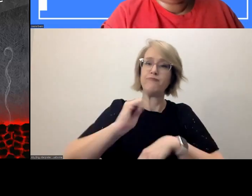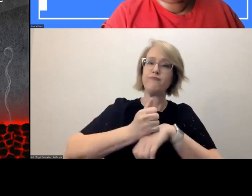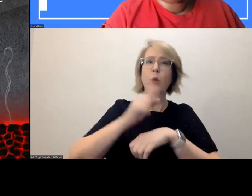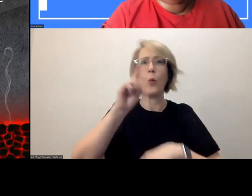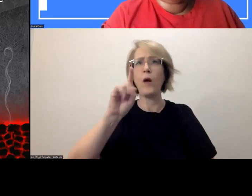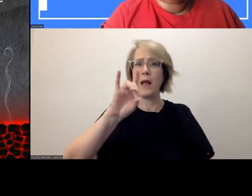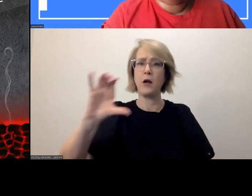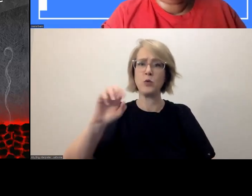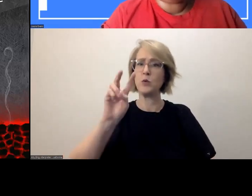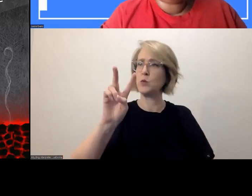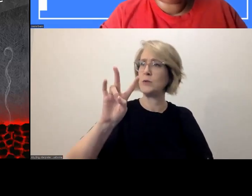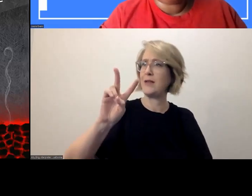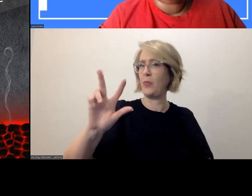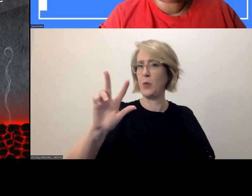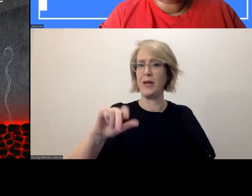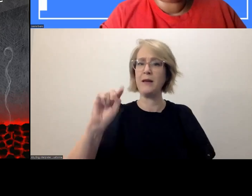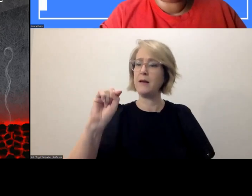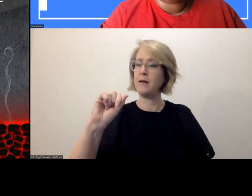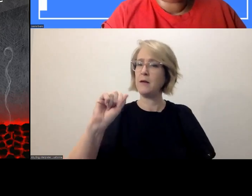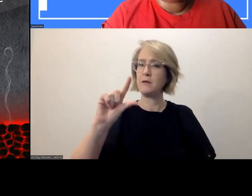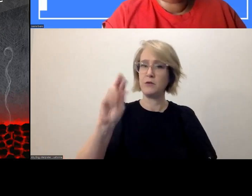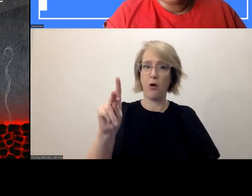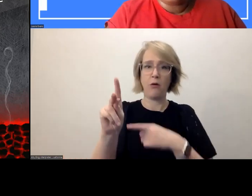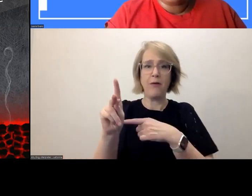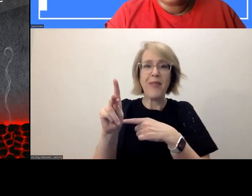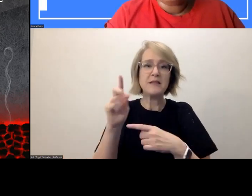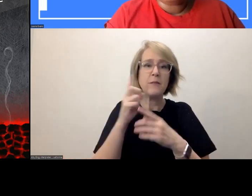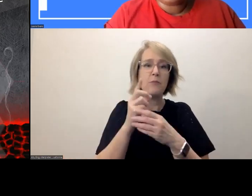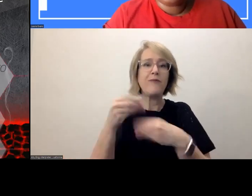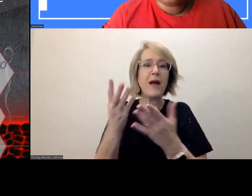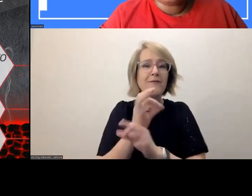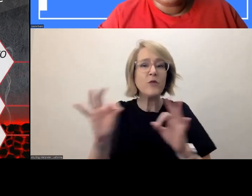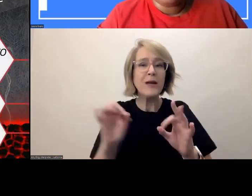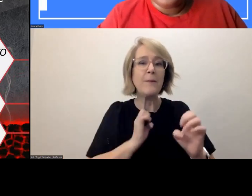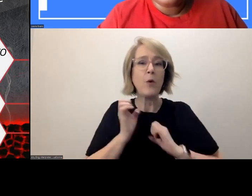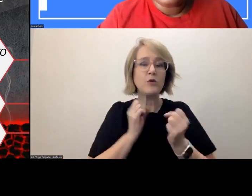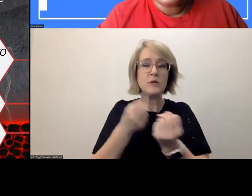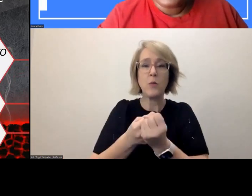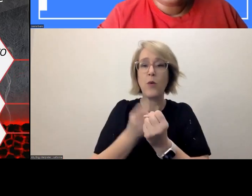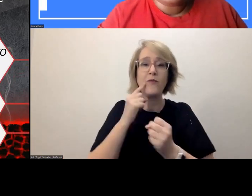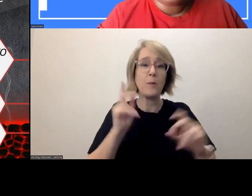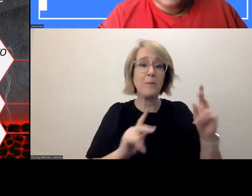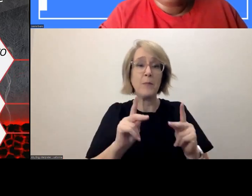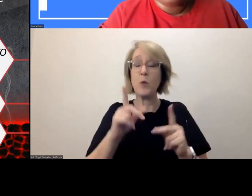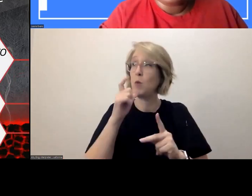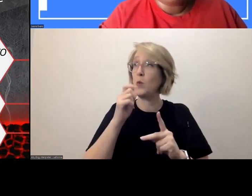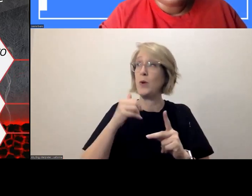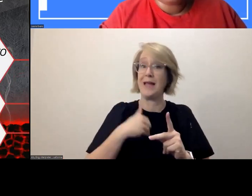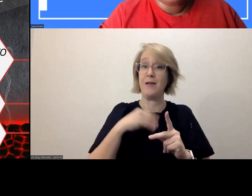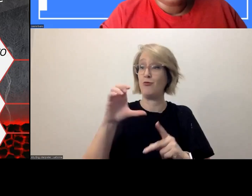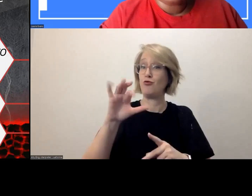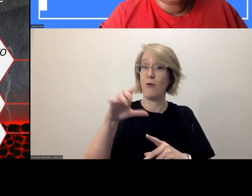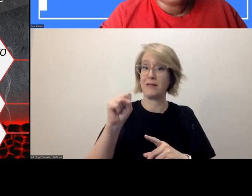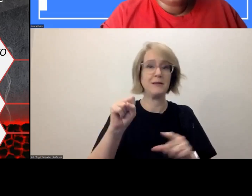providing free emotional support to people in suicidal crisis and emotional distress. So our question today for the entire